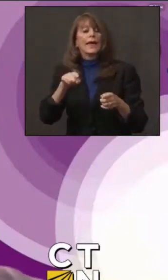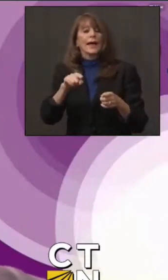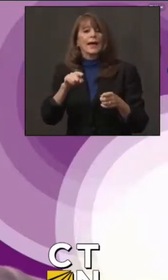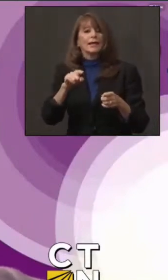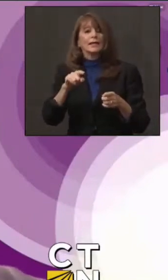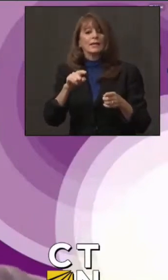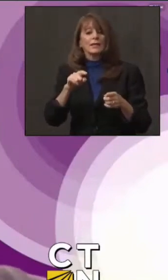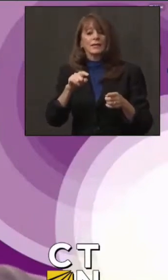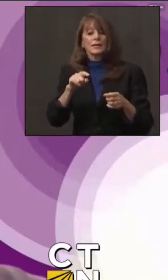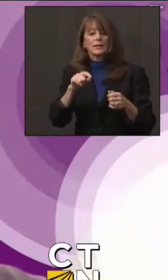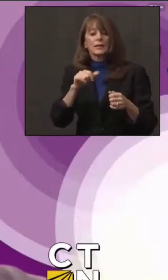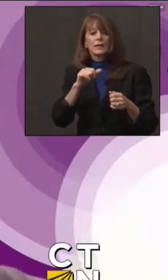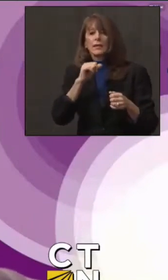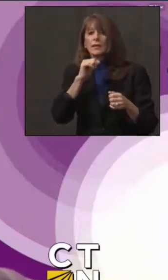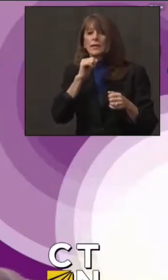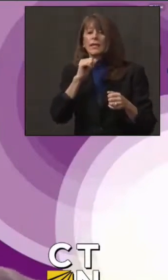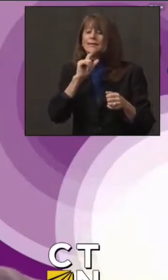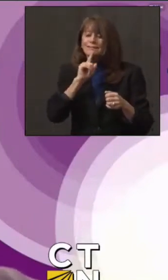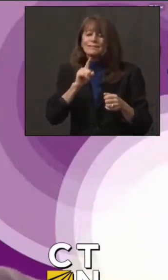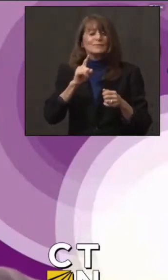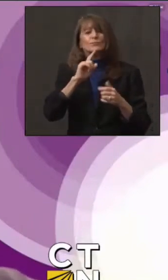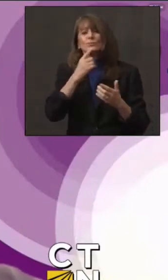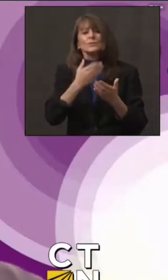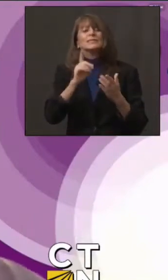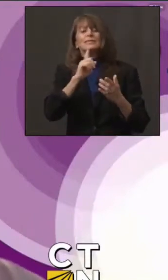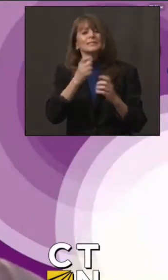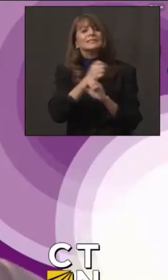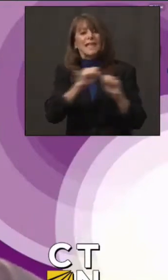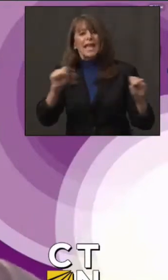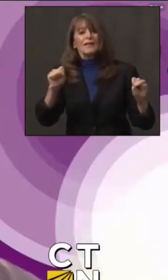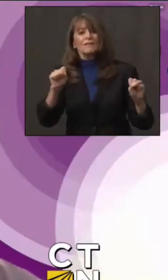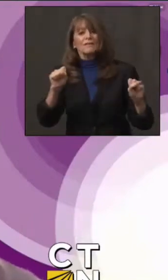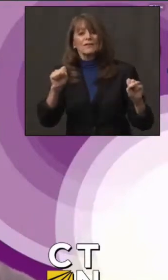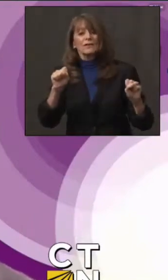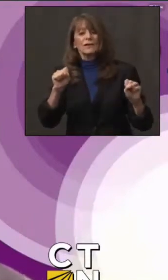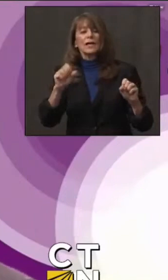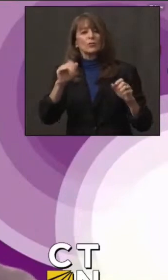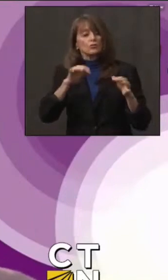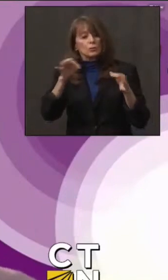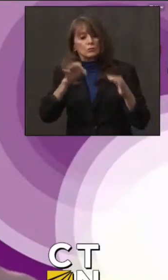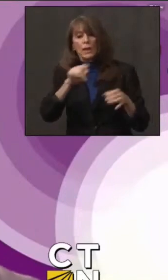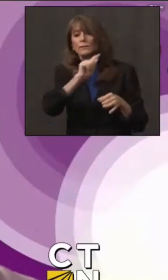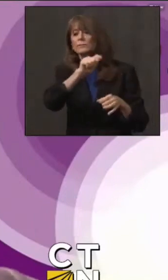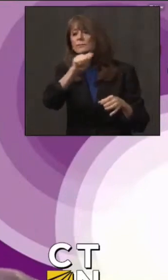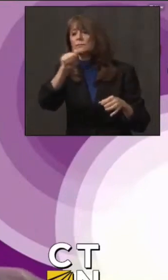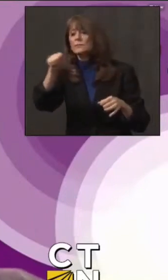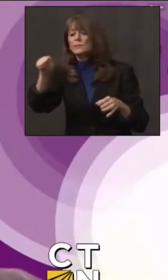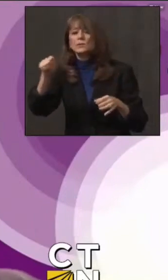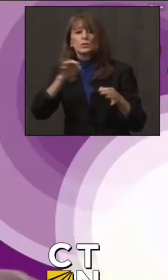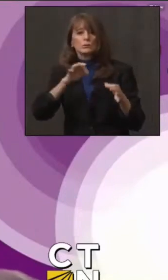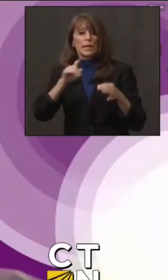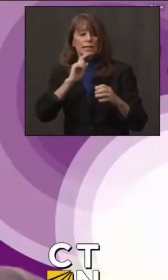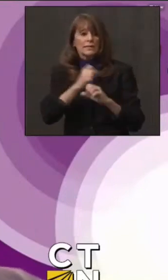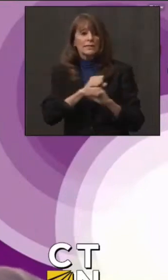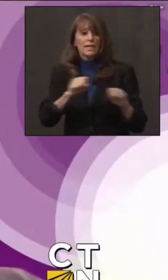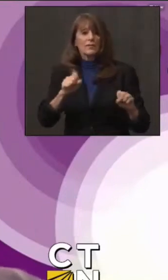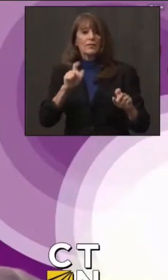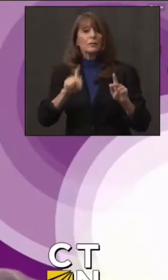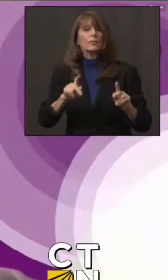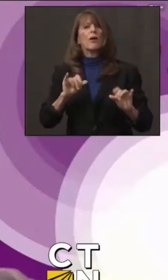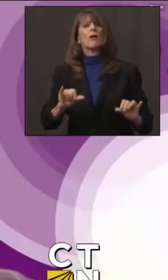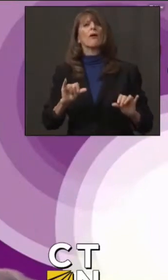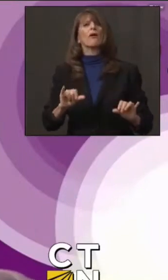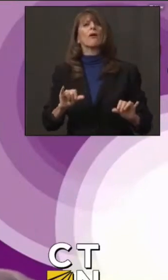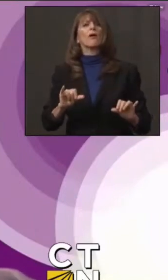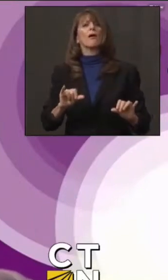at all suggest that it's not safe. And that's because they're doing it in parallel versus in series. People felt a lot more